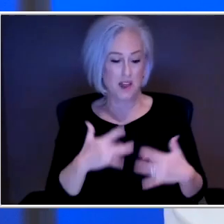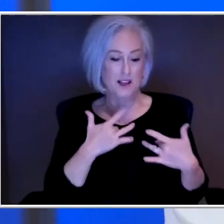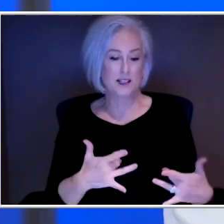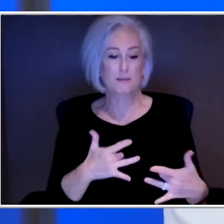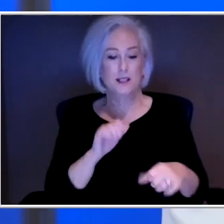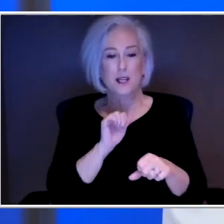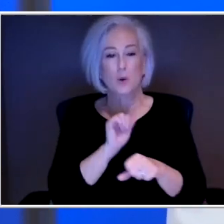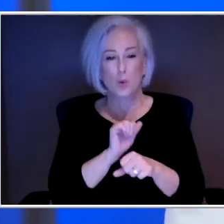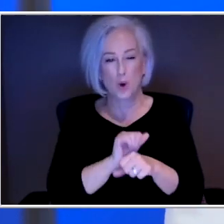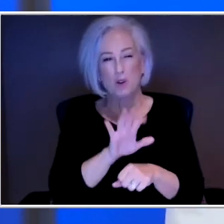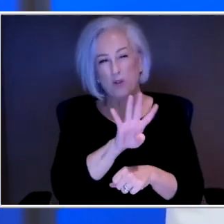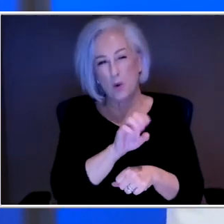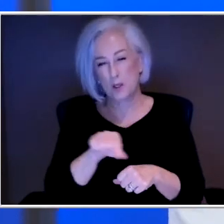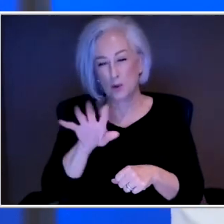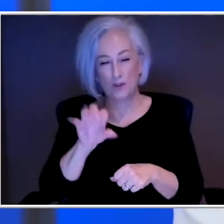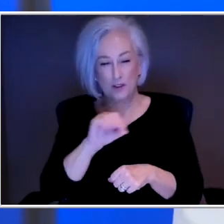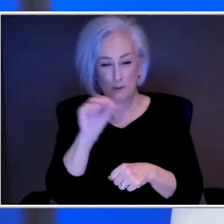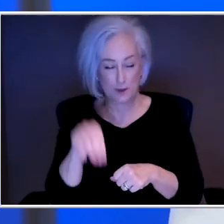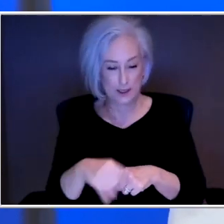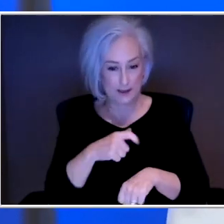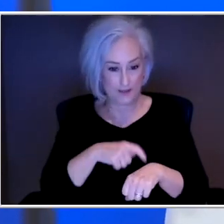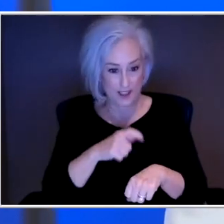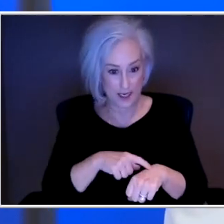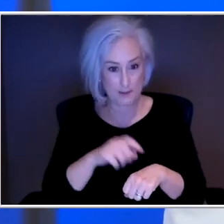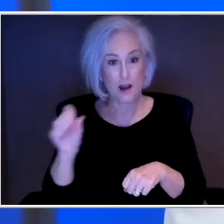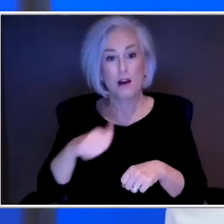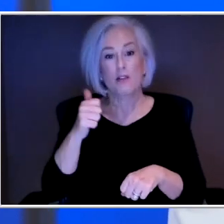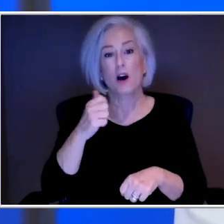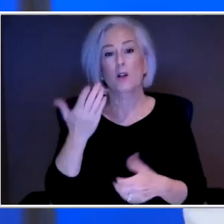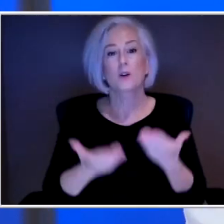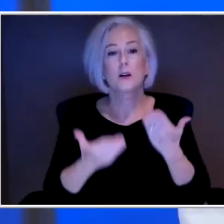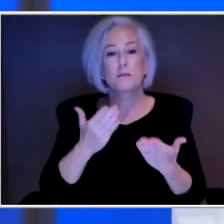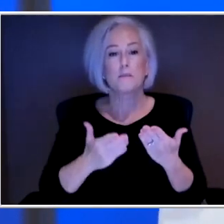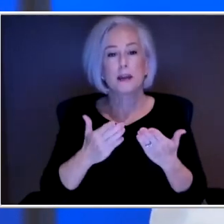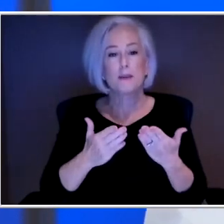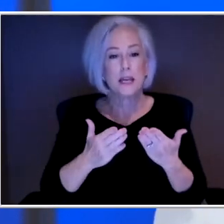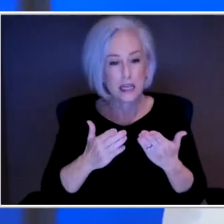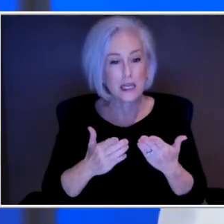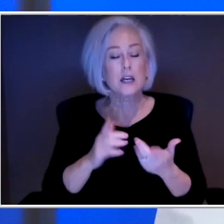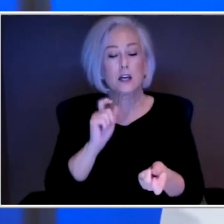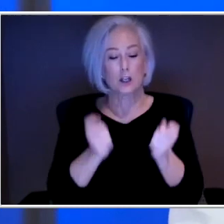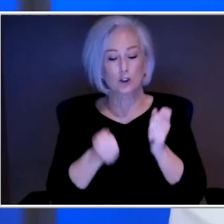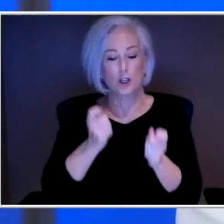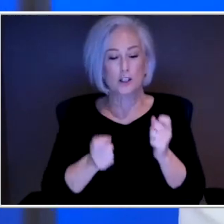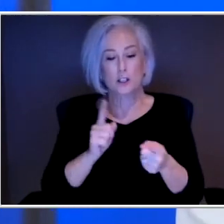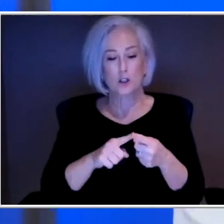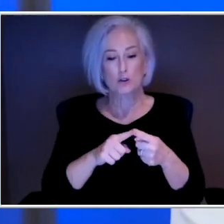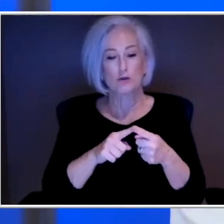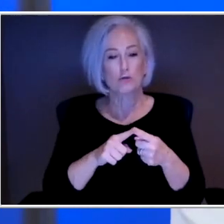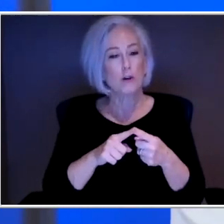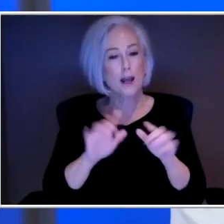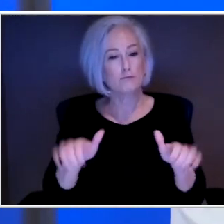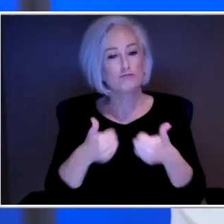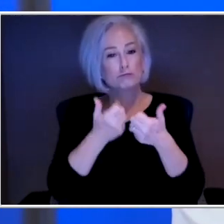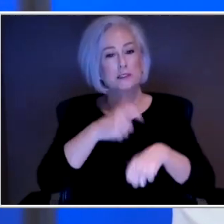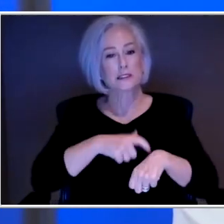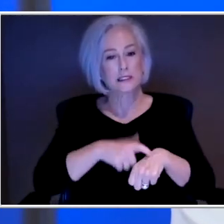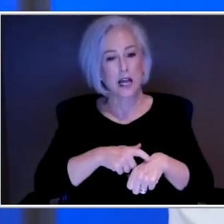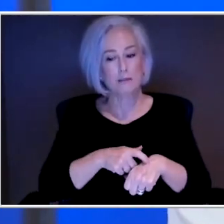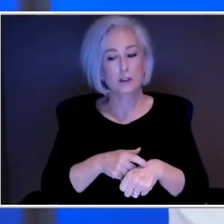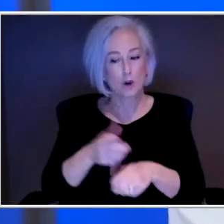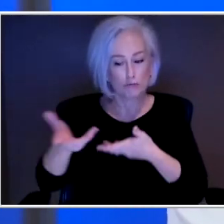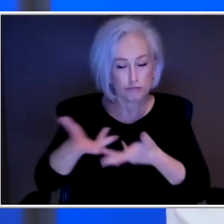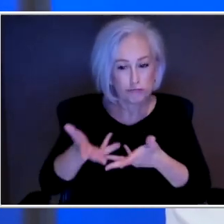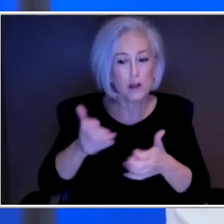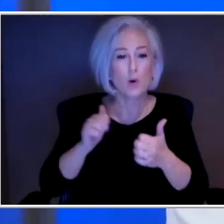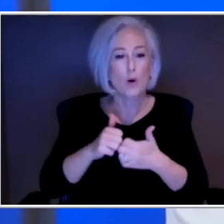normal depression is somewhat cyclical, and so you may just be having an adjustment reaction to a difficult time. And so you really want to work with your psychiatrist or mental health provider to kind of